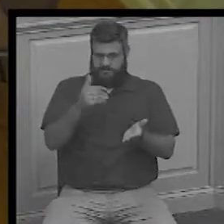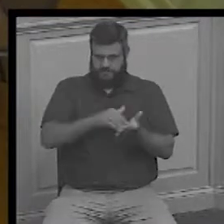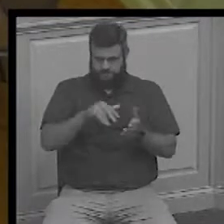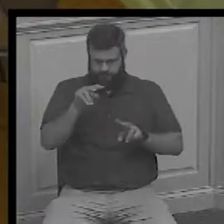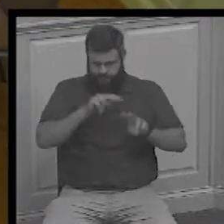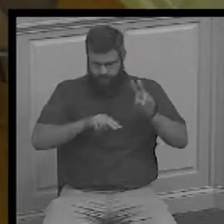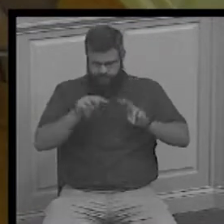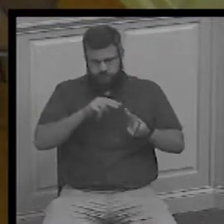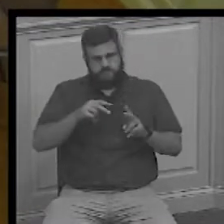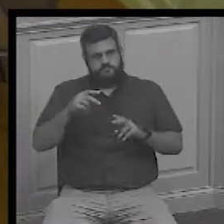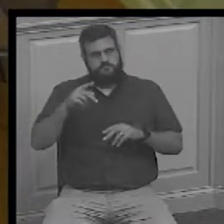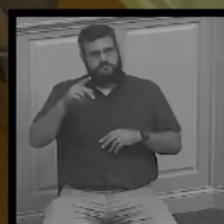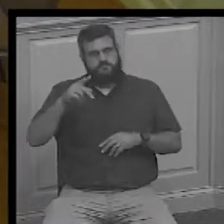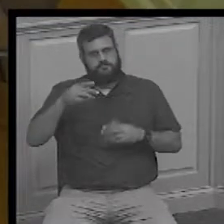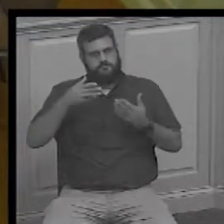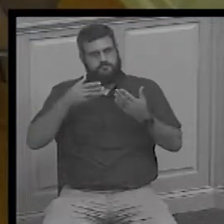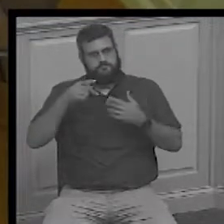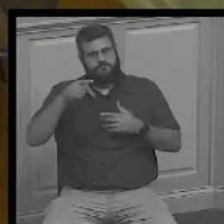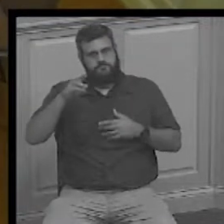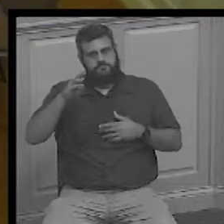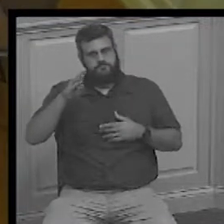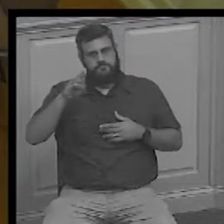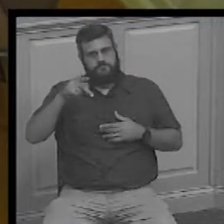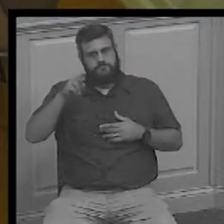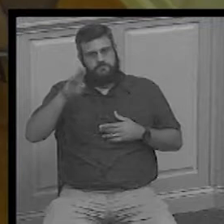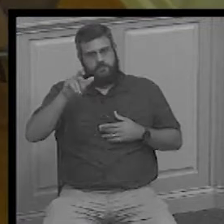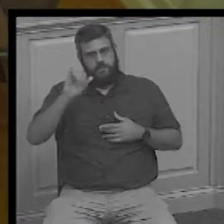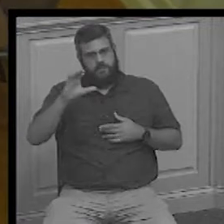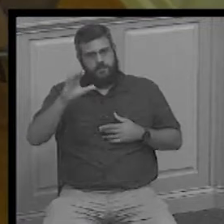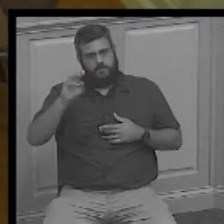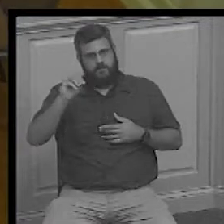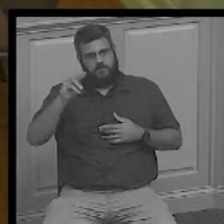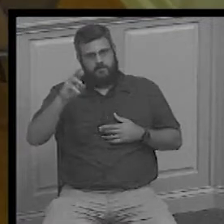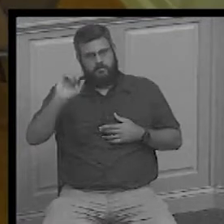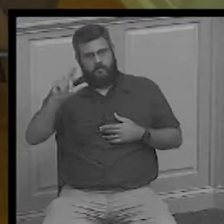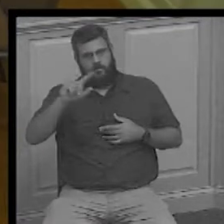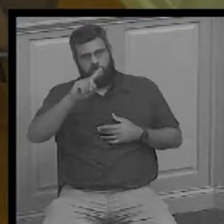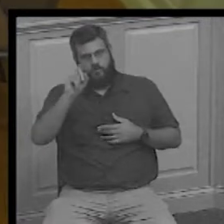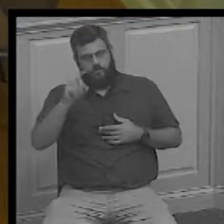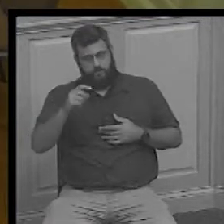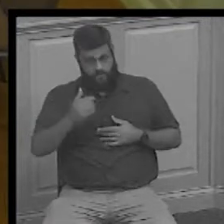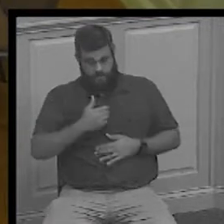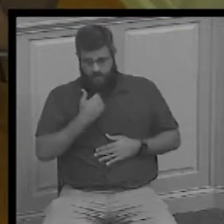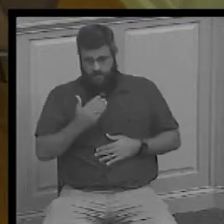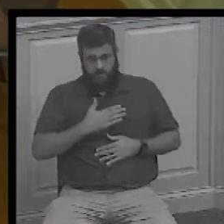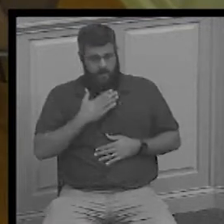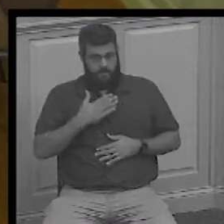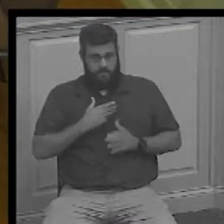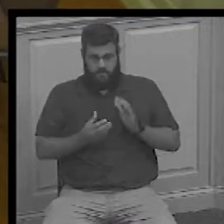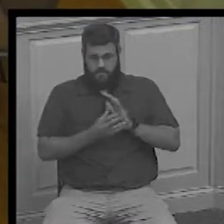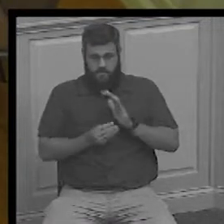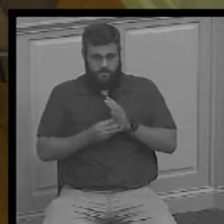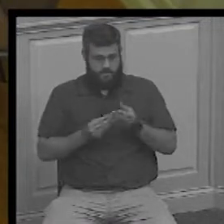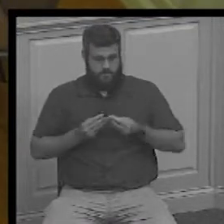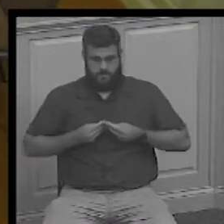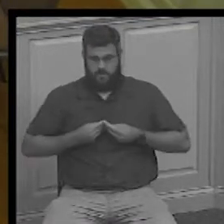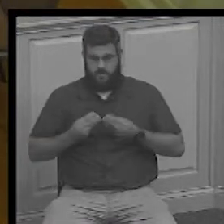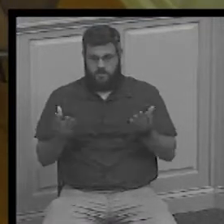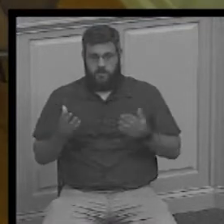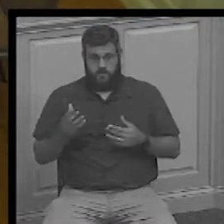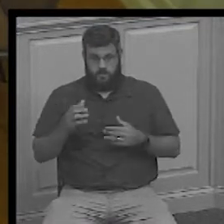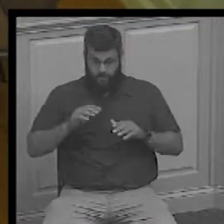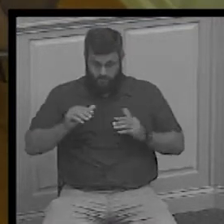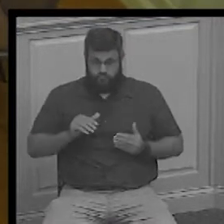public art mural question, and I'll be happy to provide additional copies of that to everyone, because I think it does address some of the things that you're talking